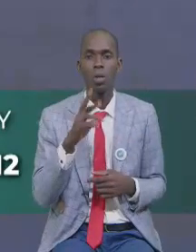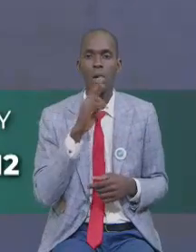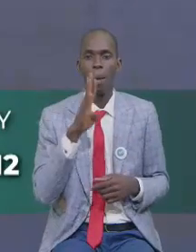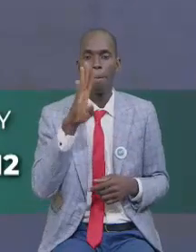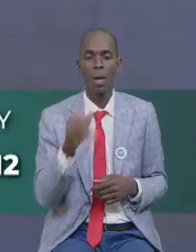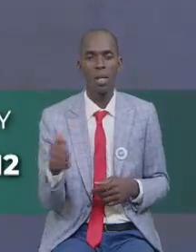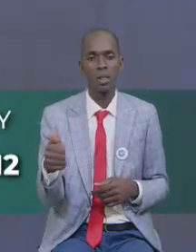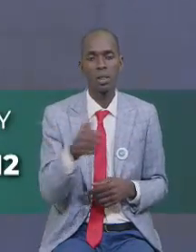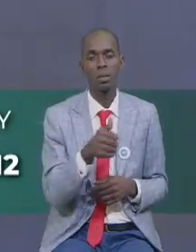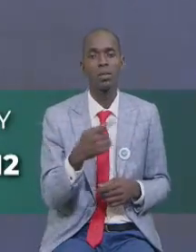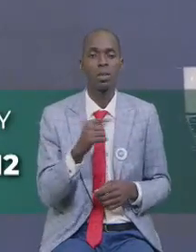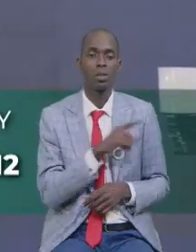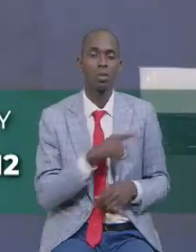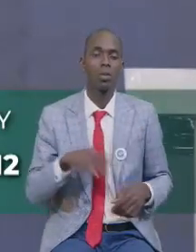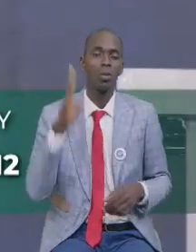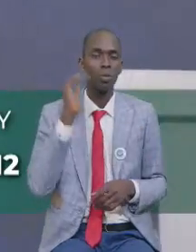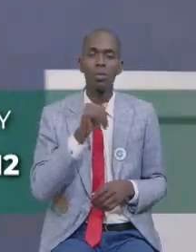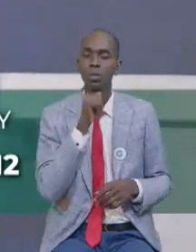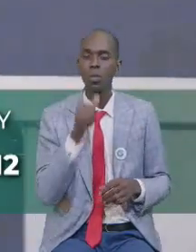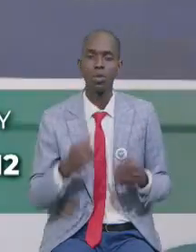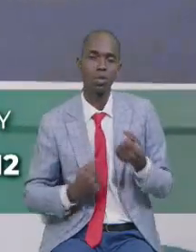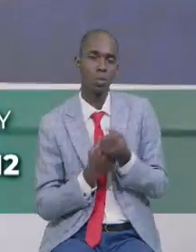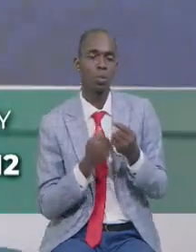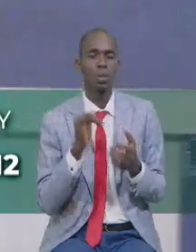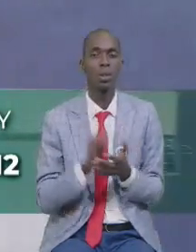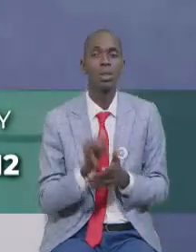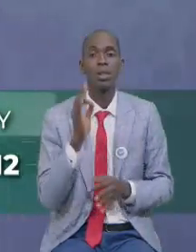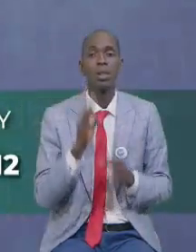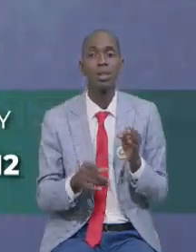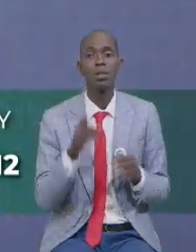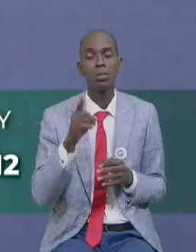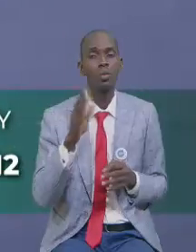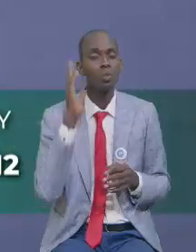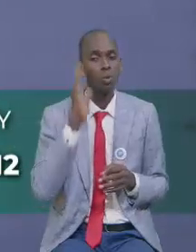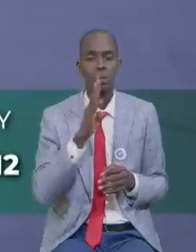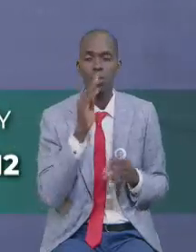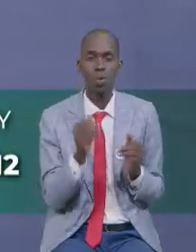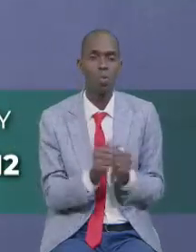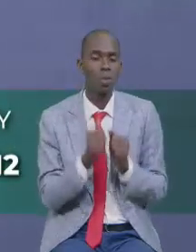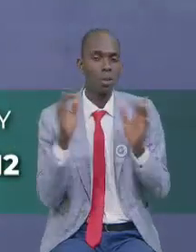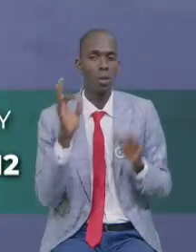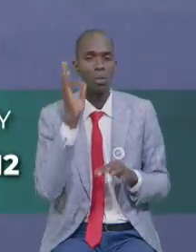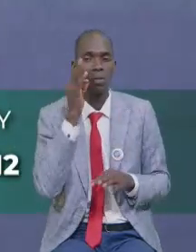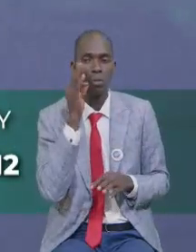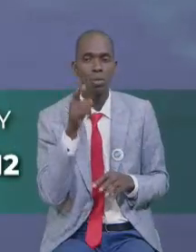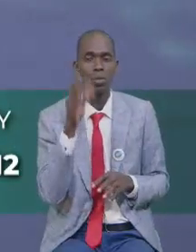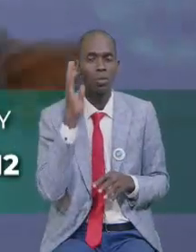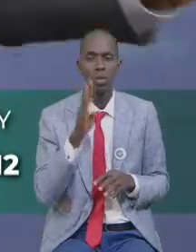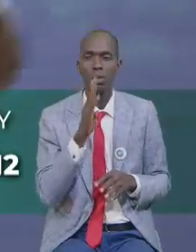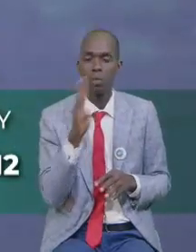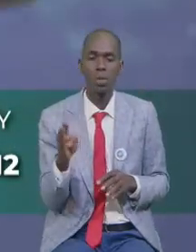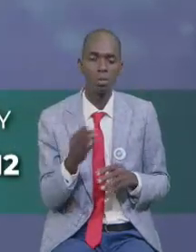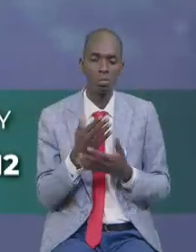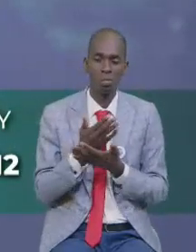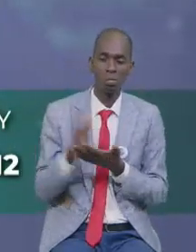God is not going to support that. If you want to be fruitless, if you want to be rejected, if